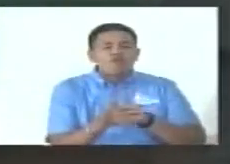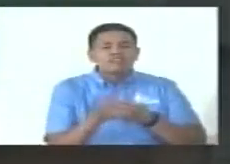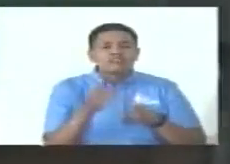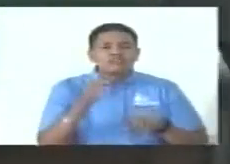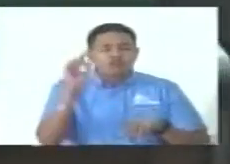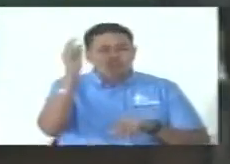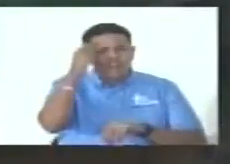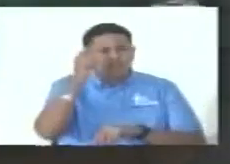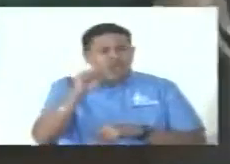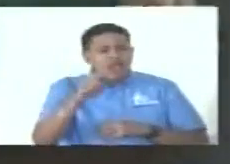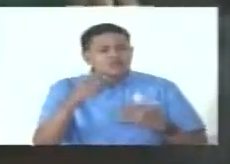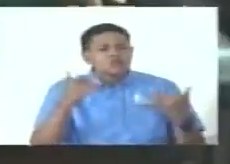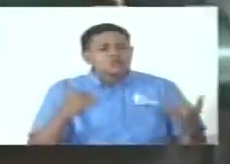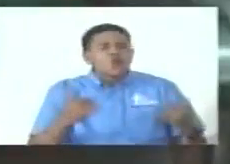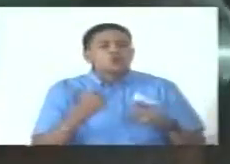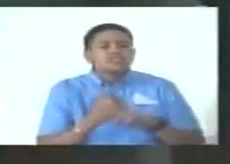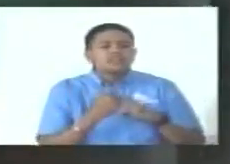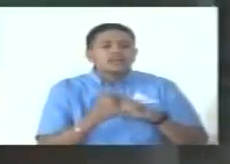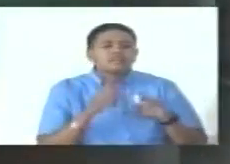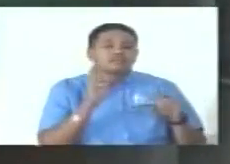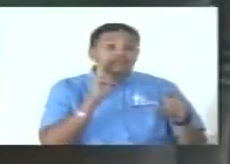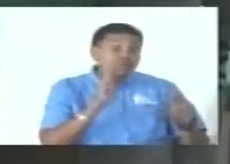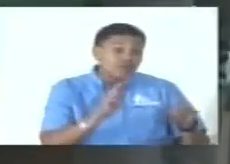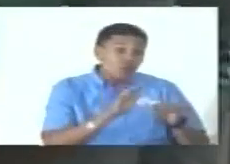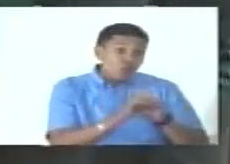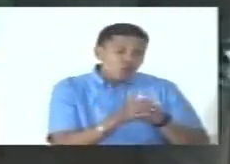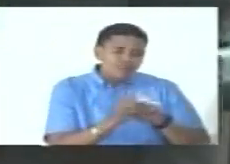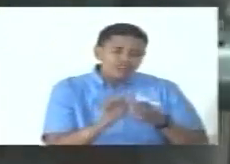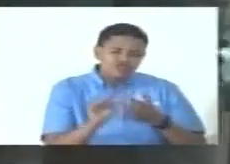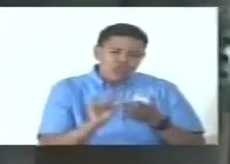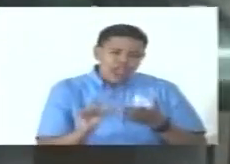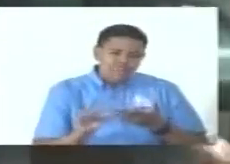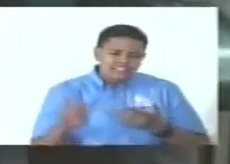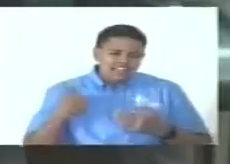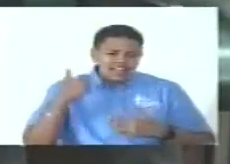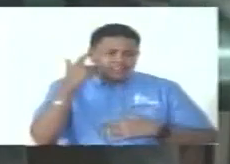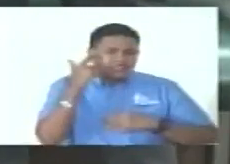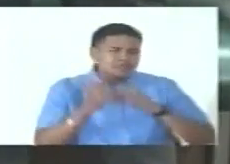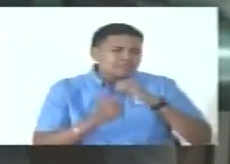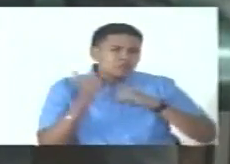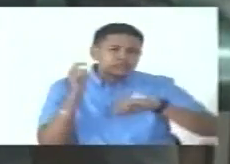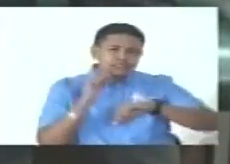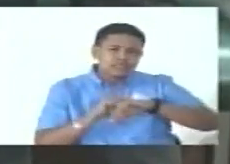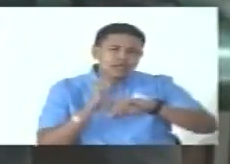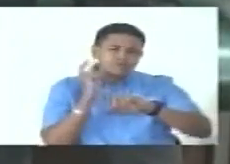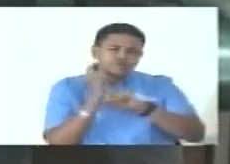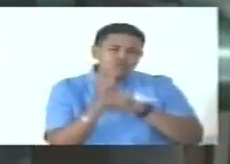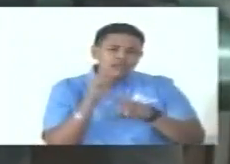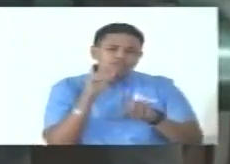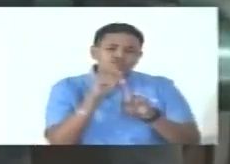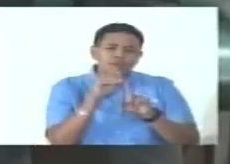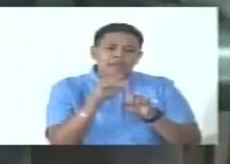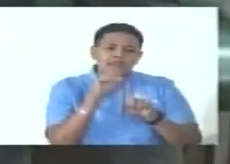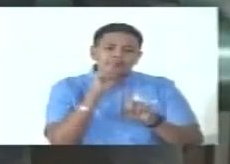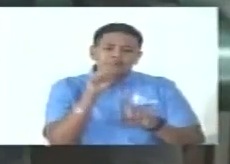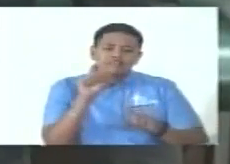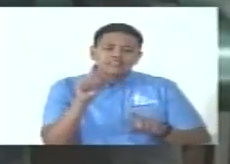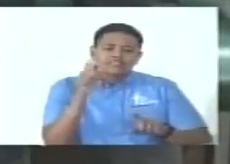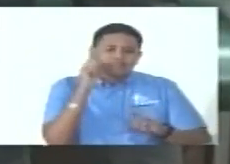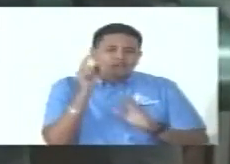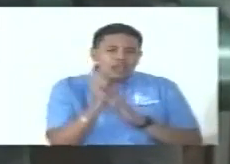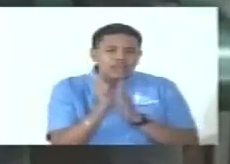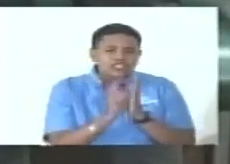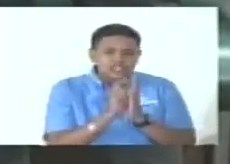had to now be dealing with the COVID grants, I think that was the most timely reminder of the necessity for legislation of